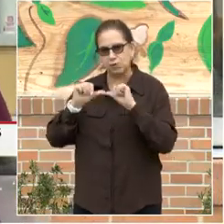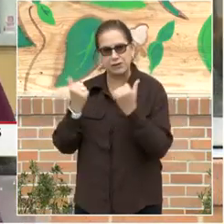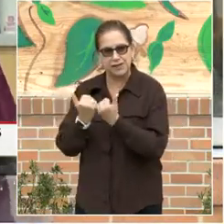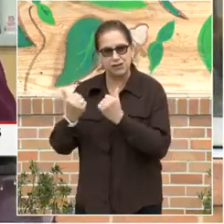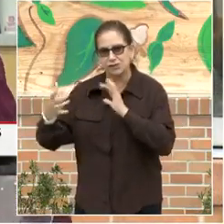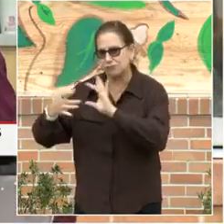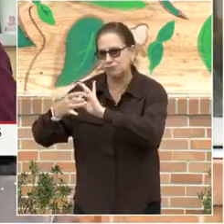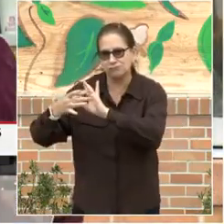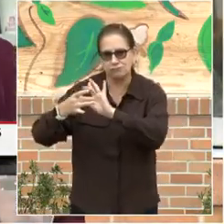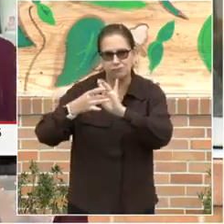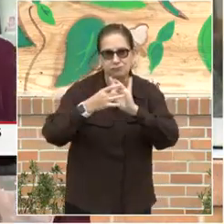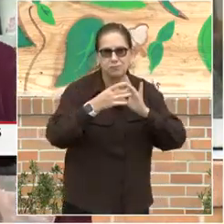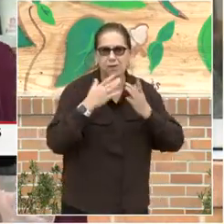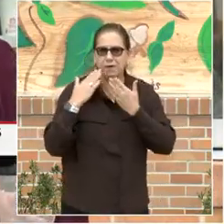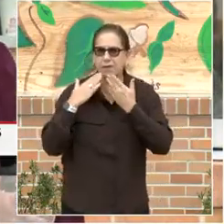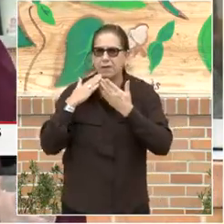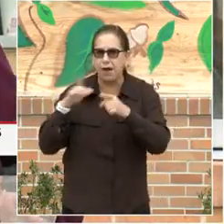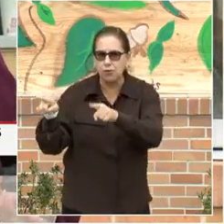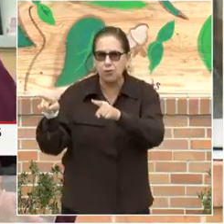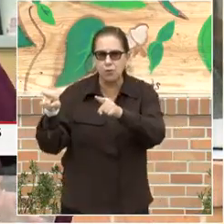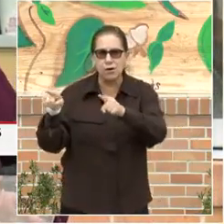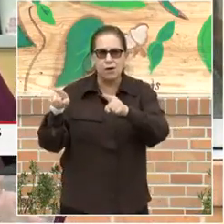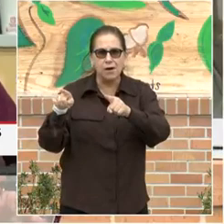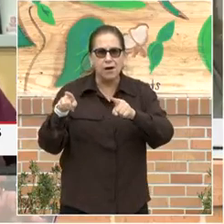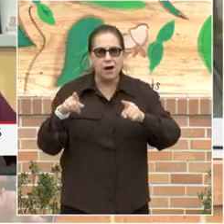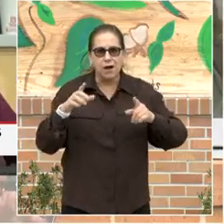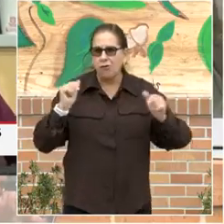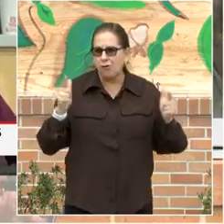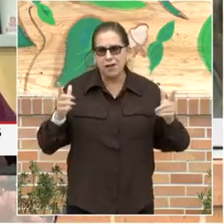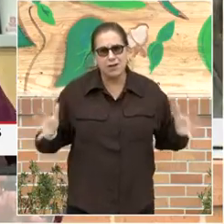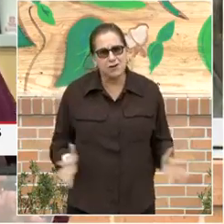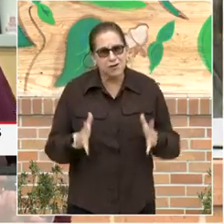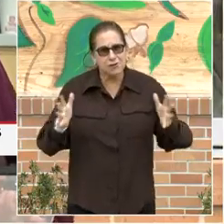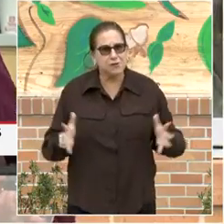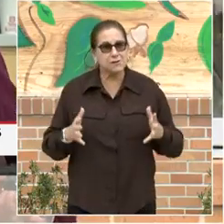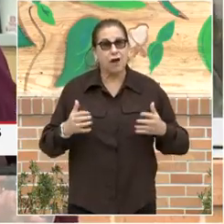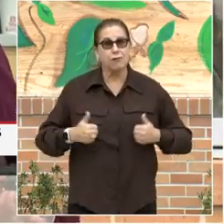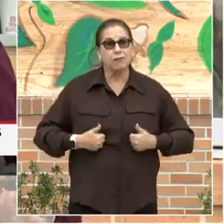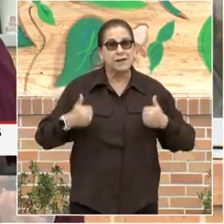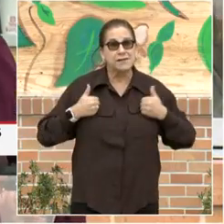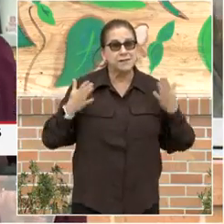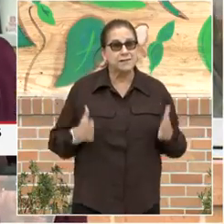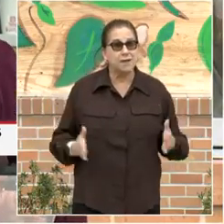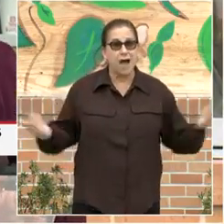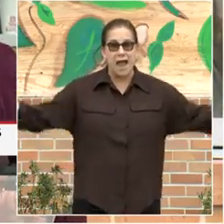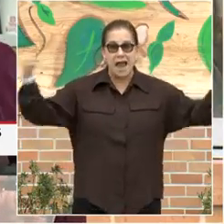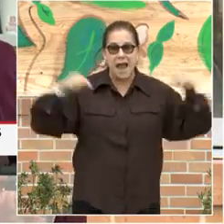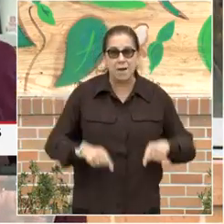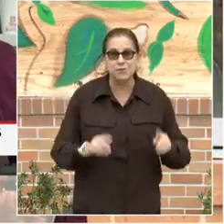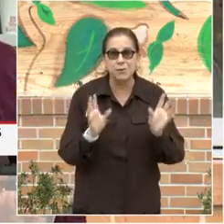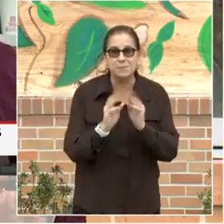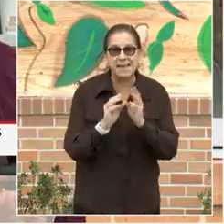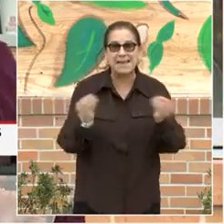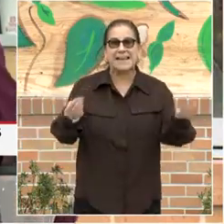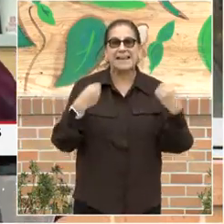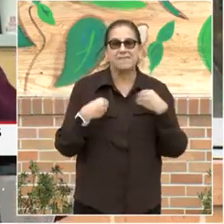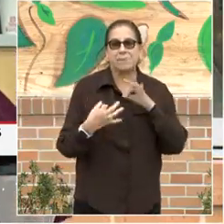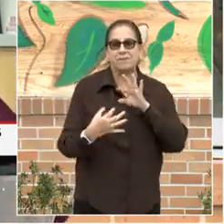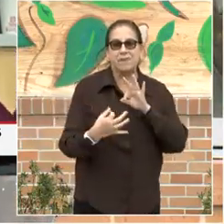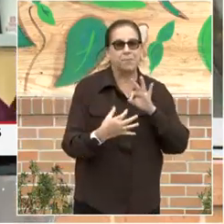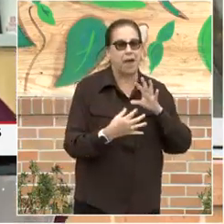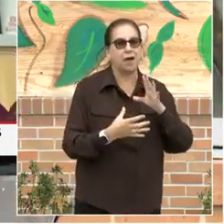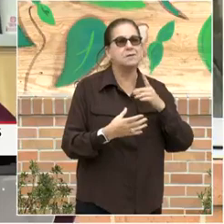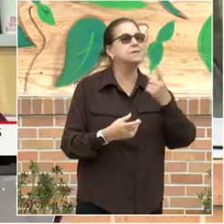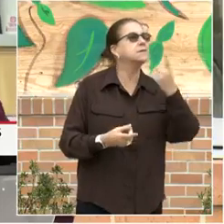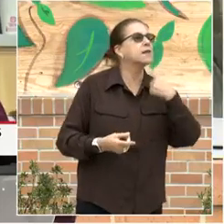to this community. And to all of you residents who came to our meetings, who gave us the input and told us exactly what you want. Good